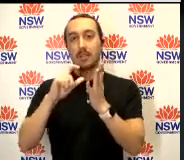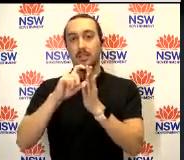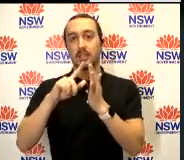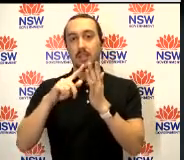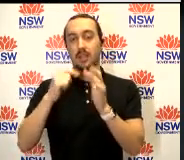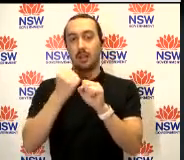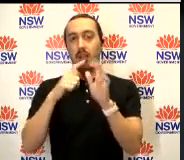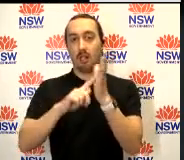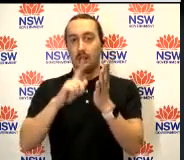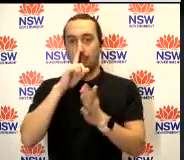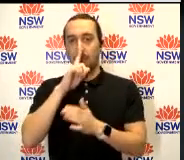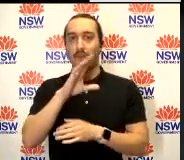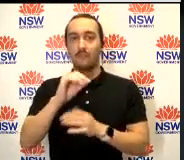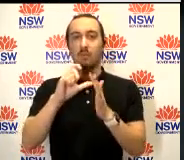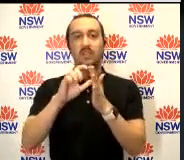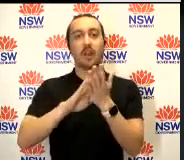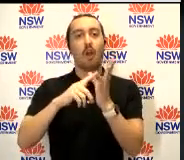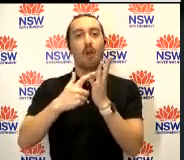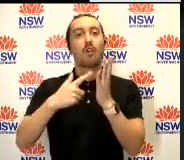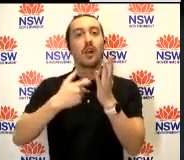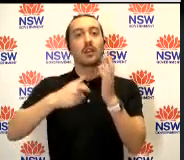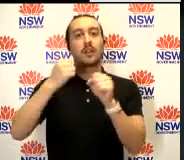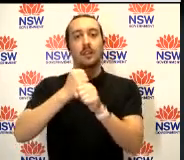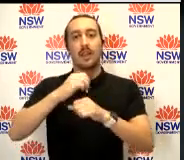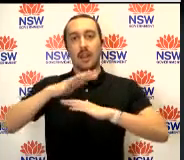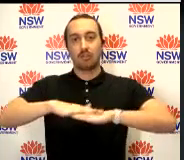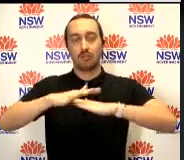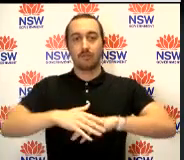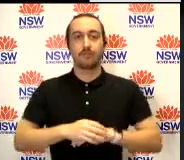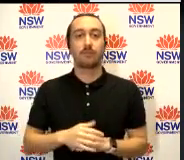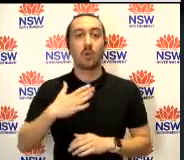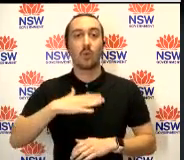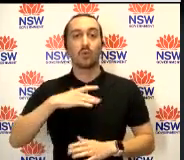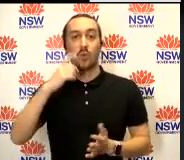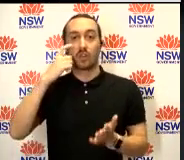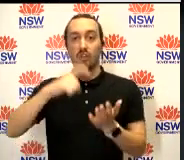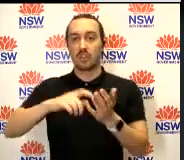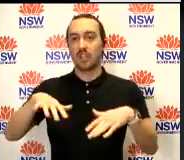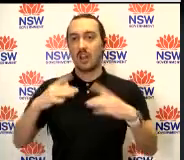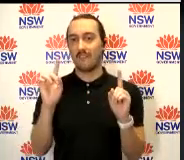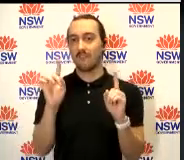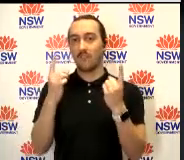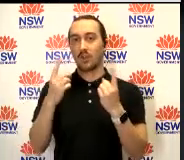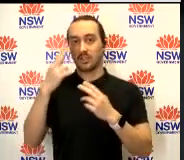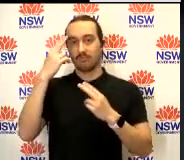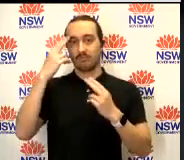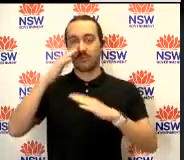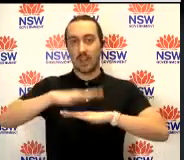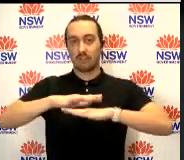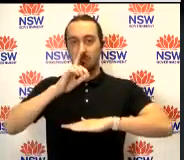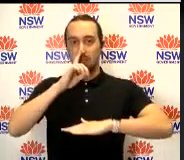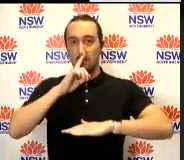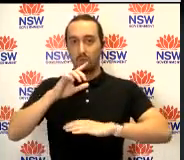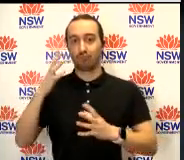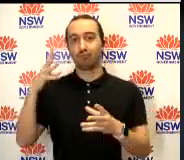I also like to acknowledge the First Nations people participating in this webinar.